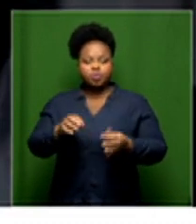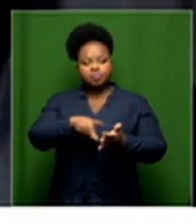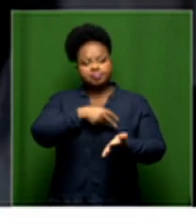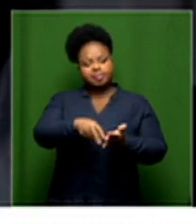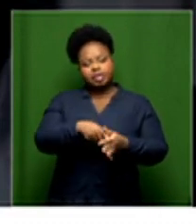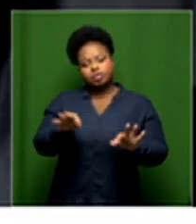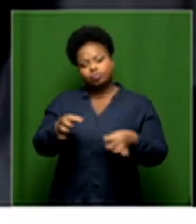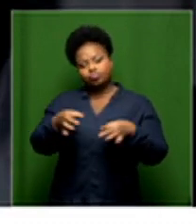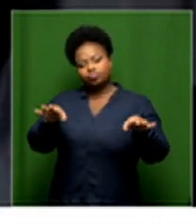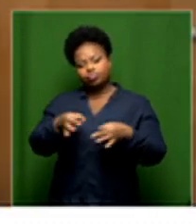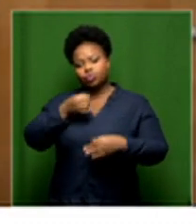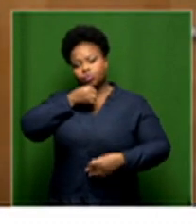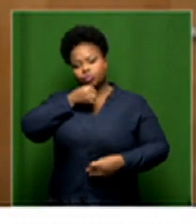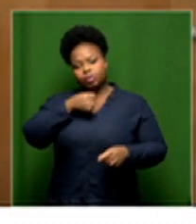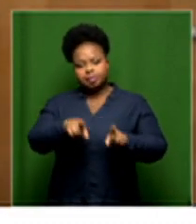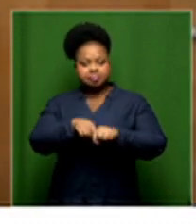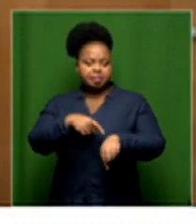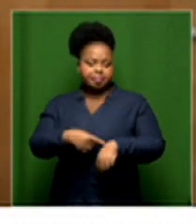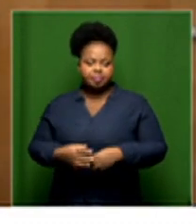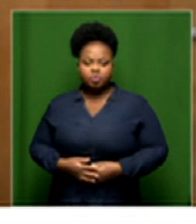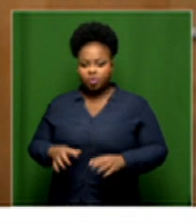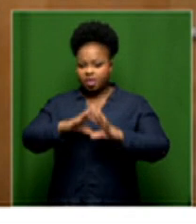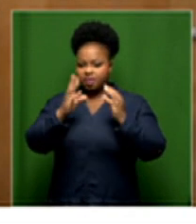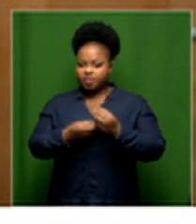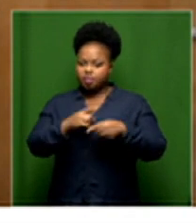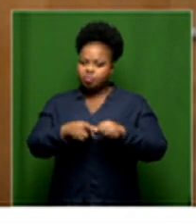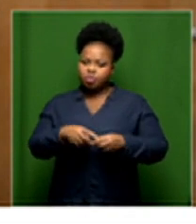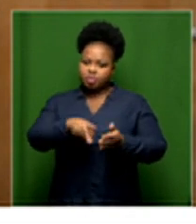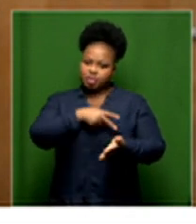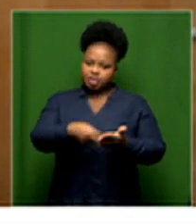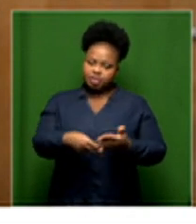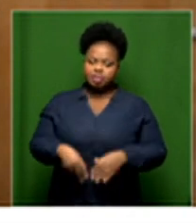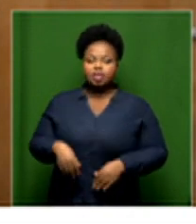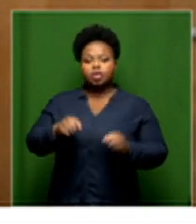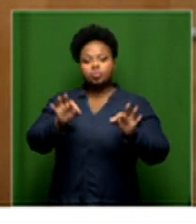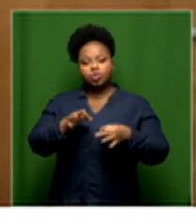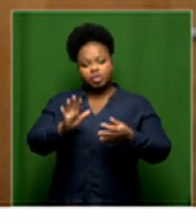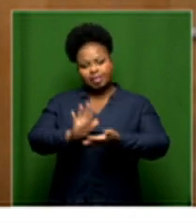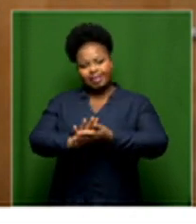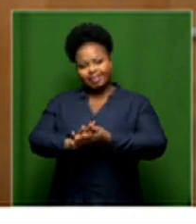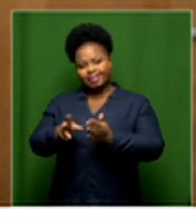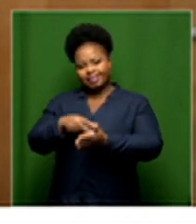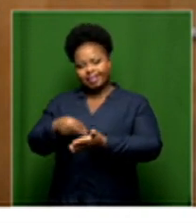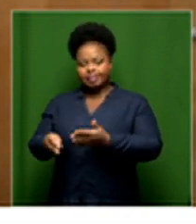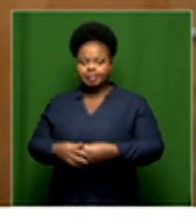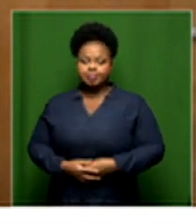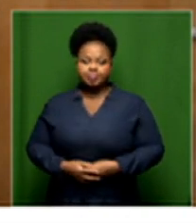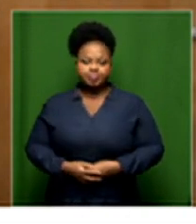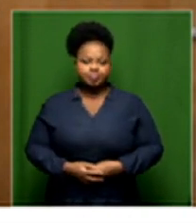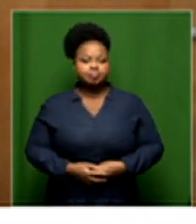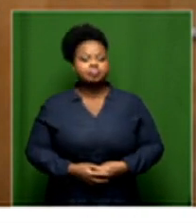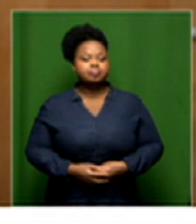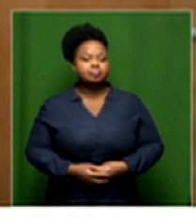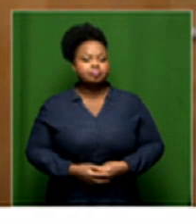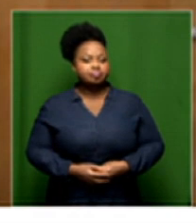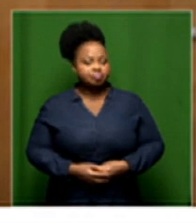dance. So basically, my music is actually about dance. It's music and dance. If you check my career, it's music and dance. Okay.